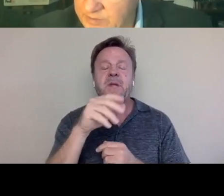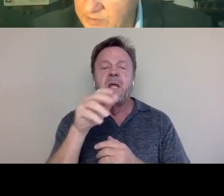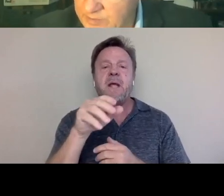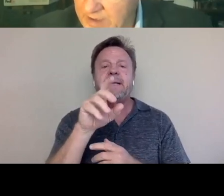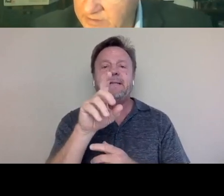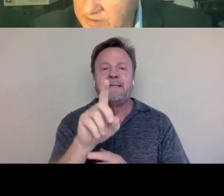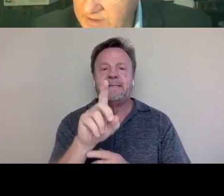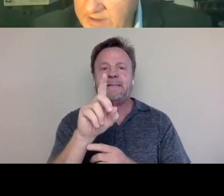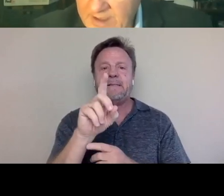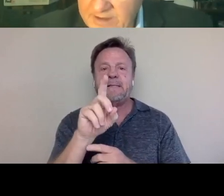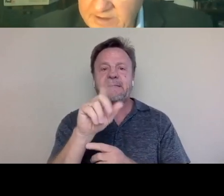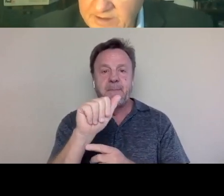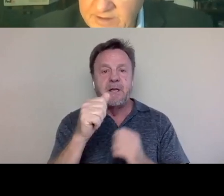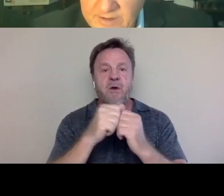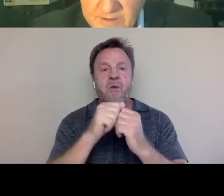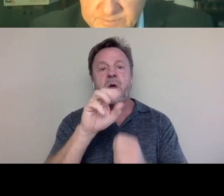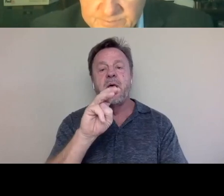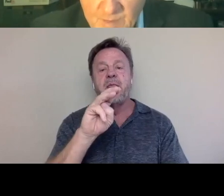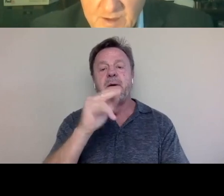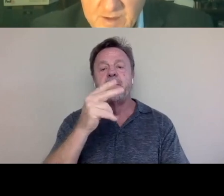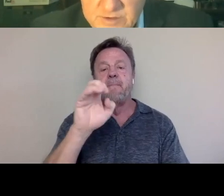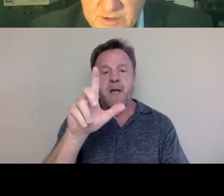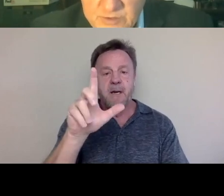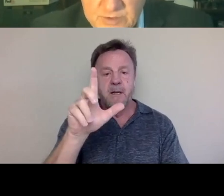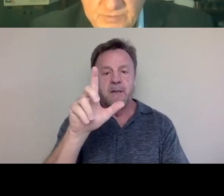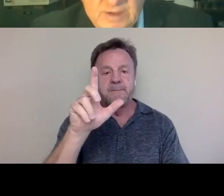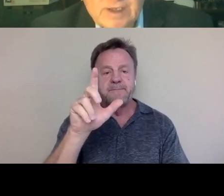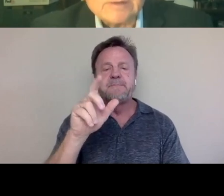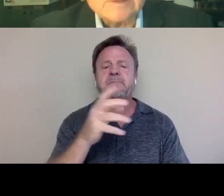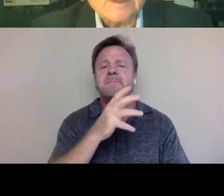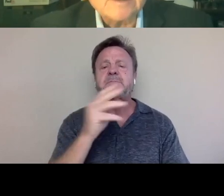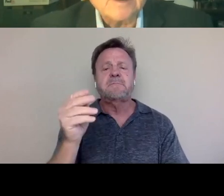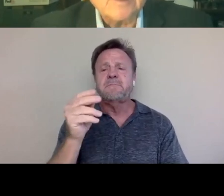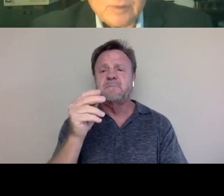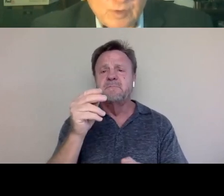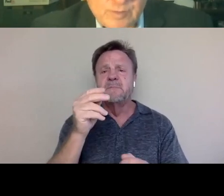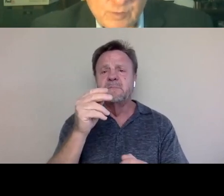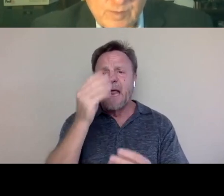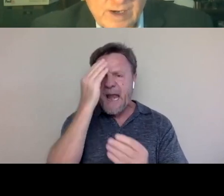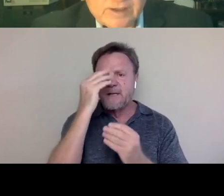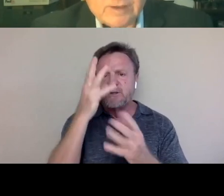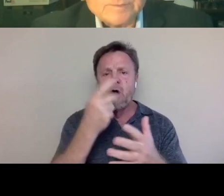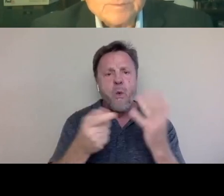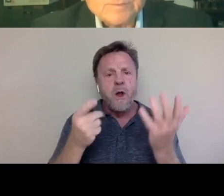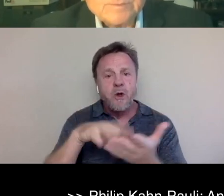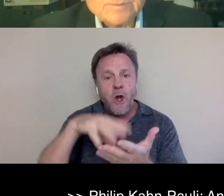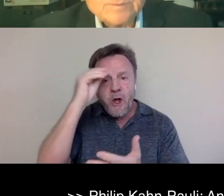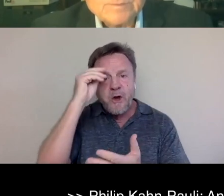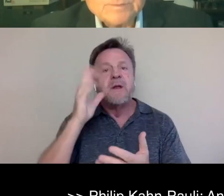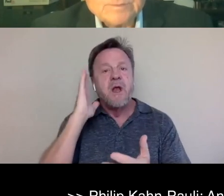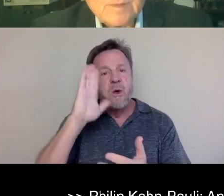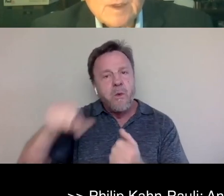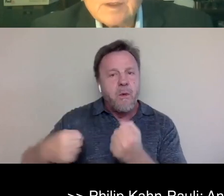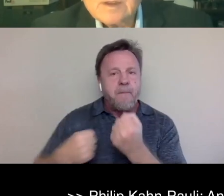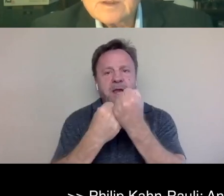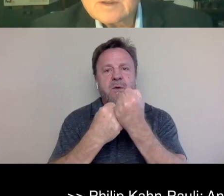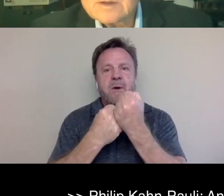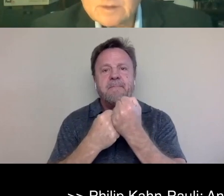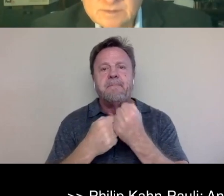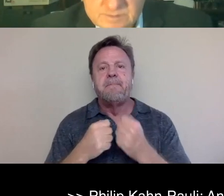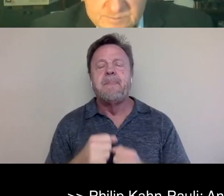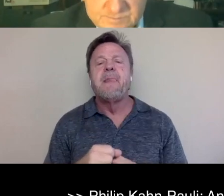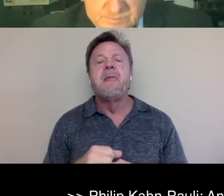Disability with Michael, and then tell us what you found out, and we'll back you up. And this is